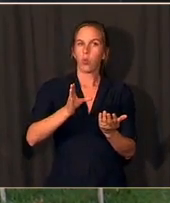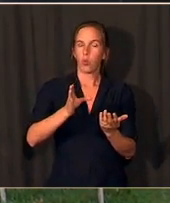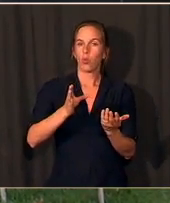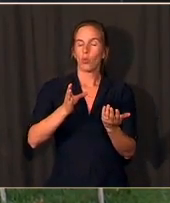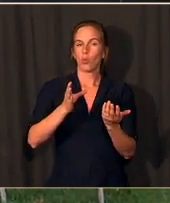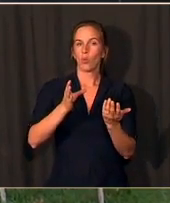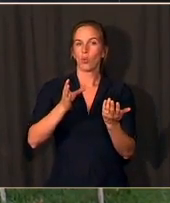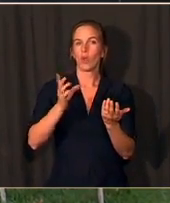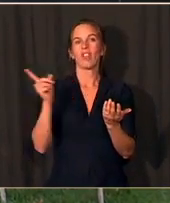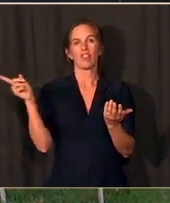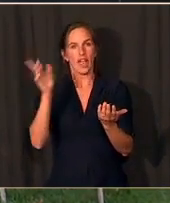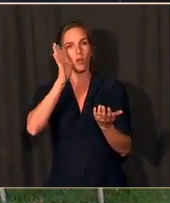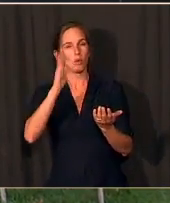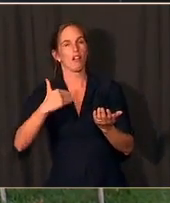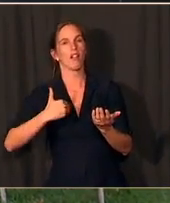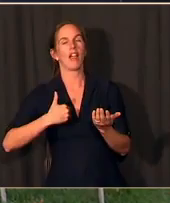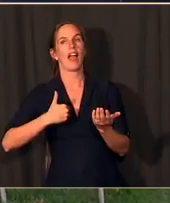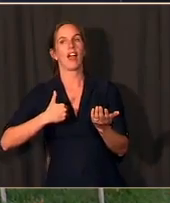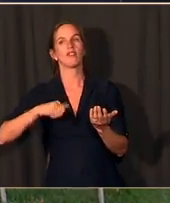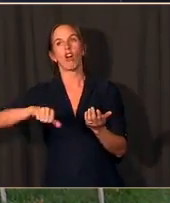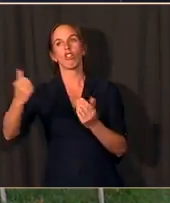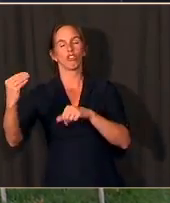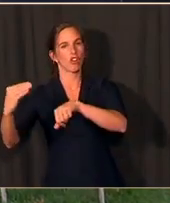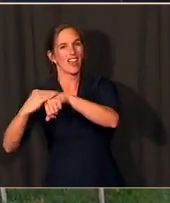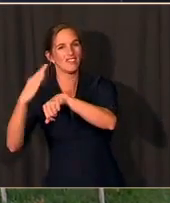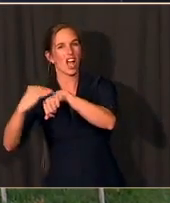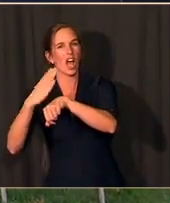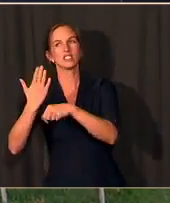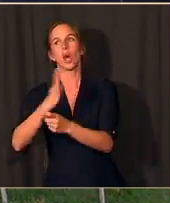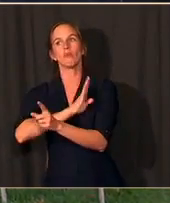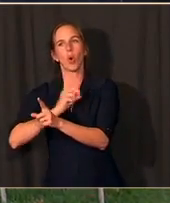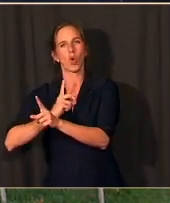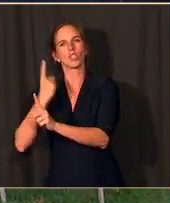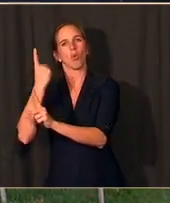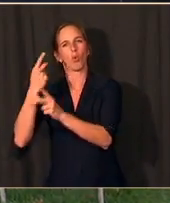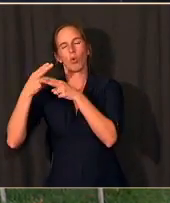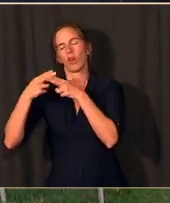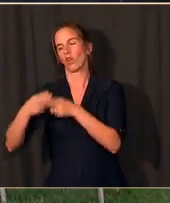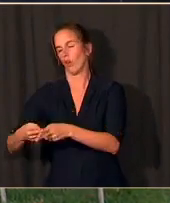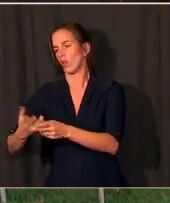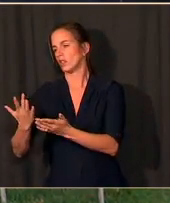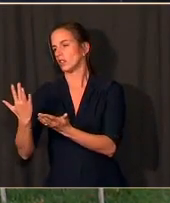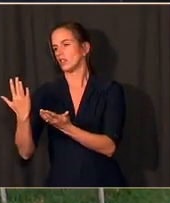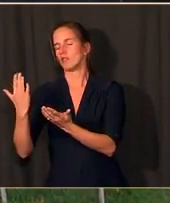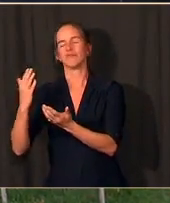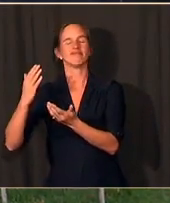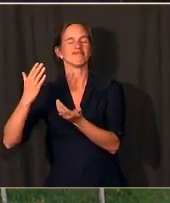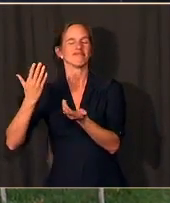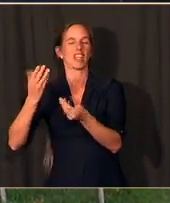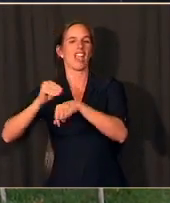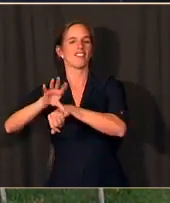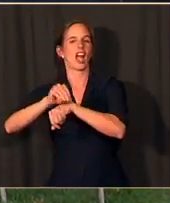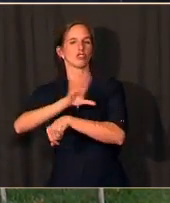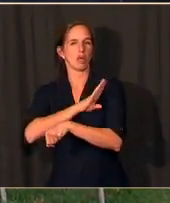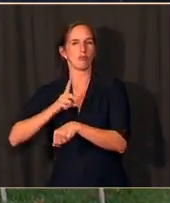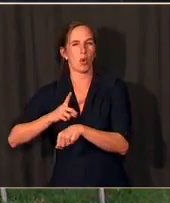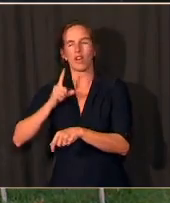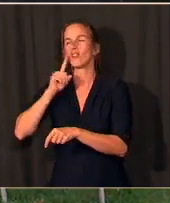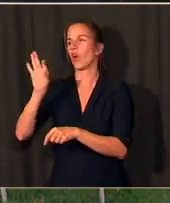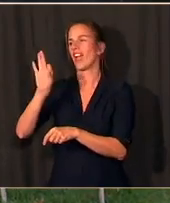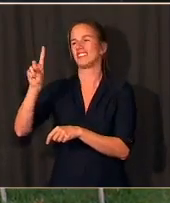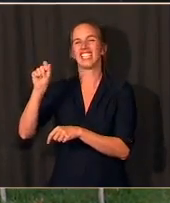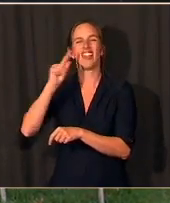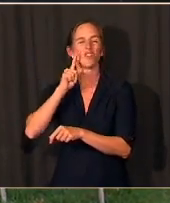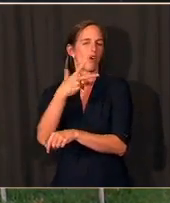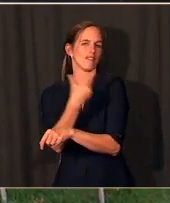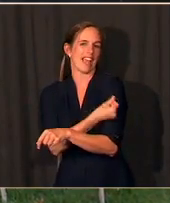advice, public advice, from boards. One of them is called the VRPAC, that is the advisory board to the FDA for vaccine